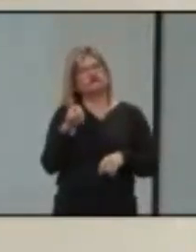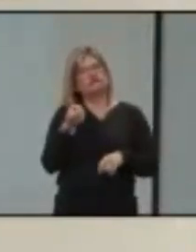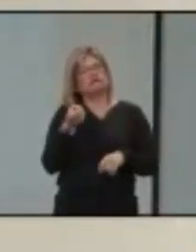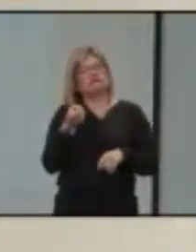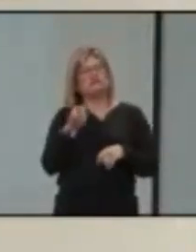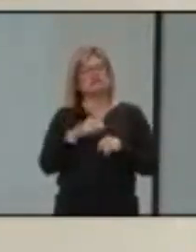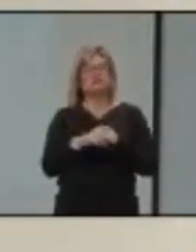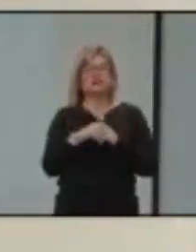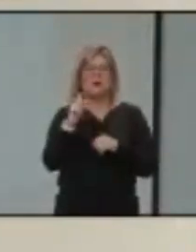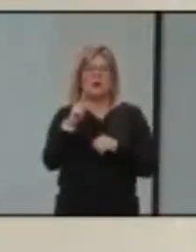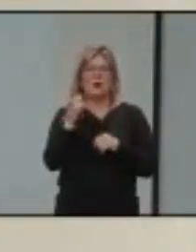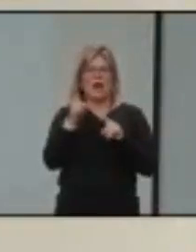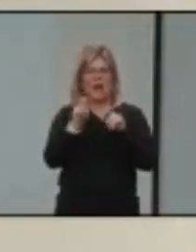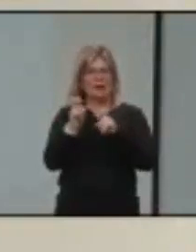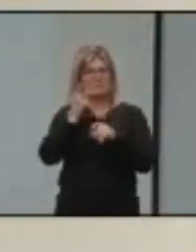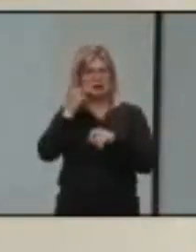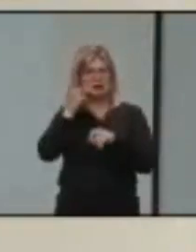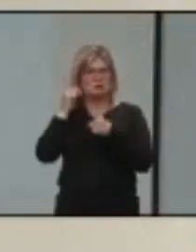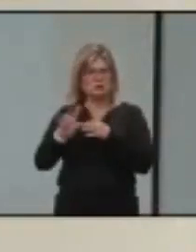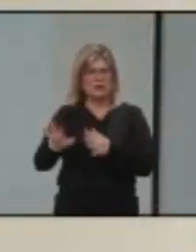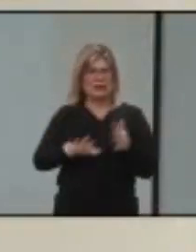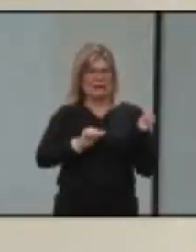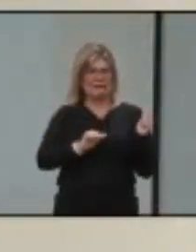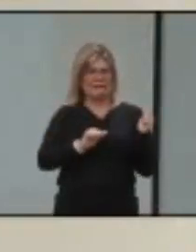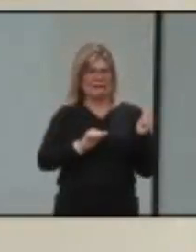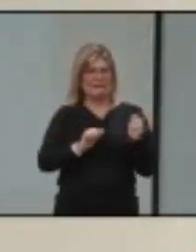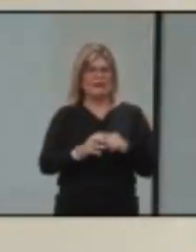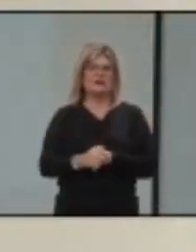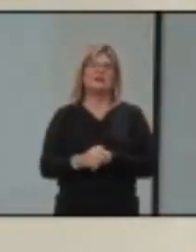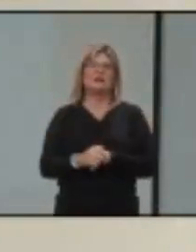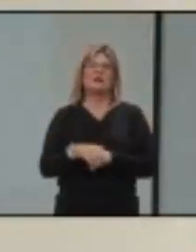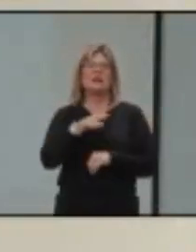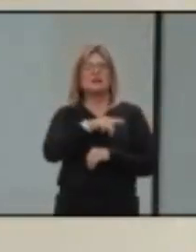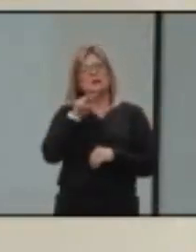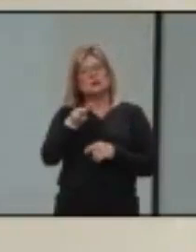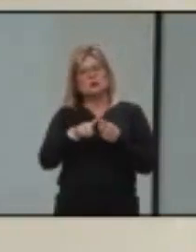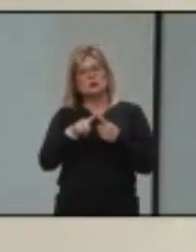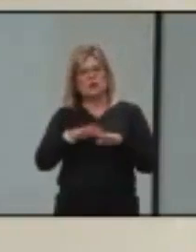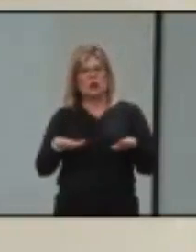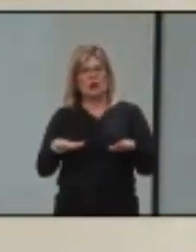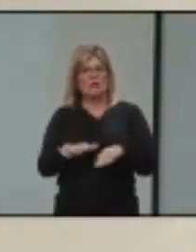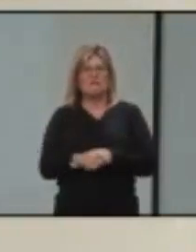sex, because they always ask the parents to leave. He said to the kid,